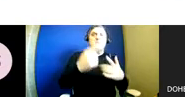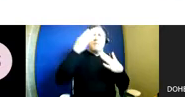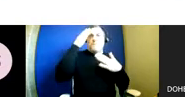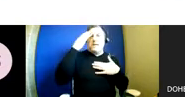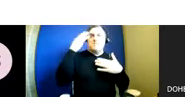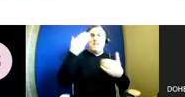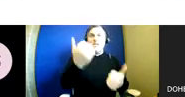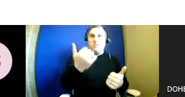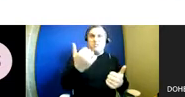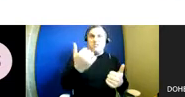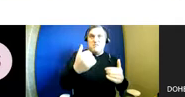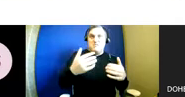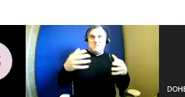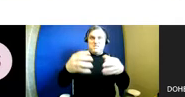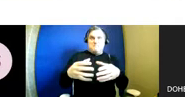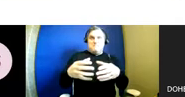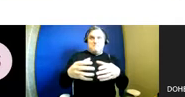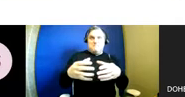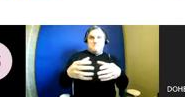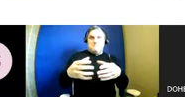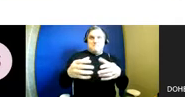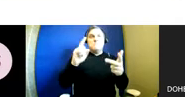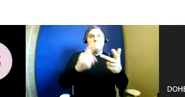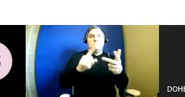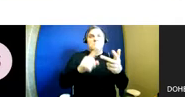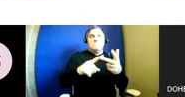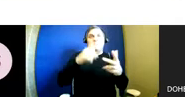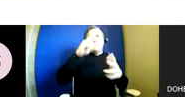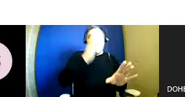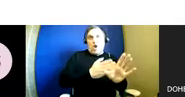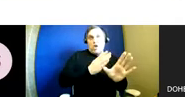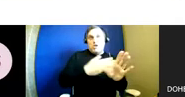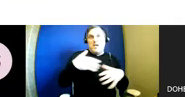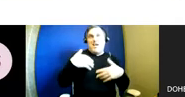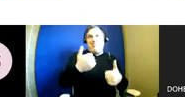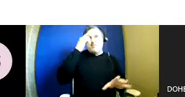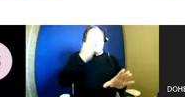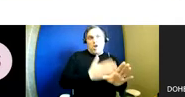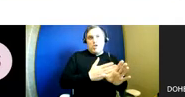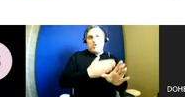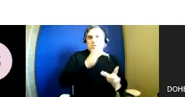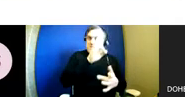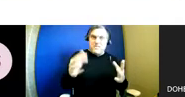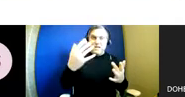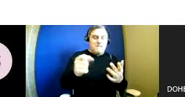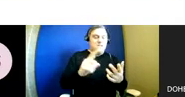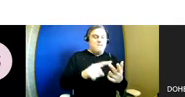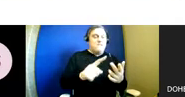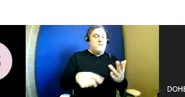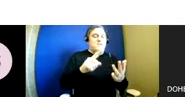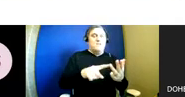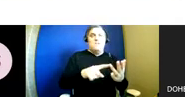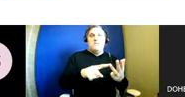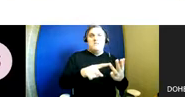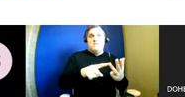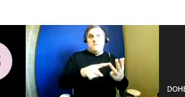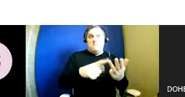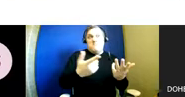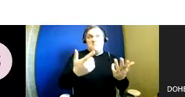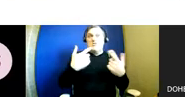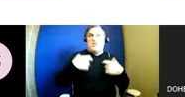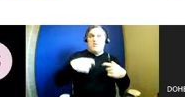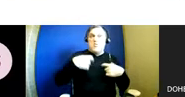health teams, and also the health psychology if we need something more specific. We've also got access into social care